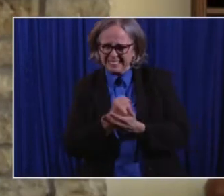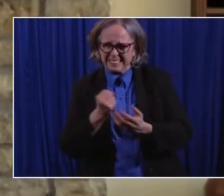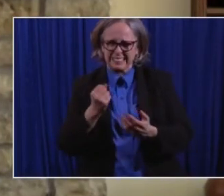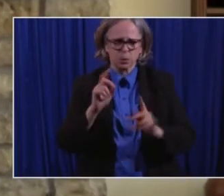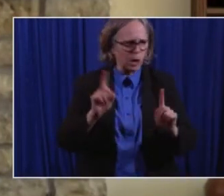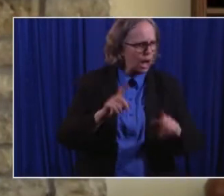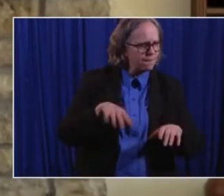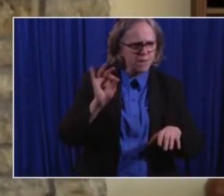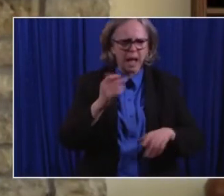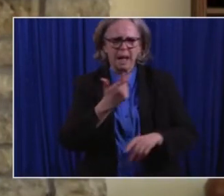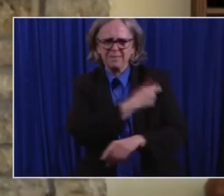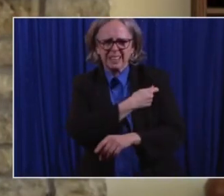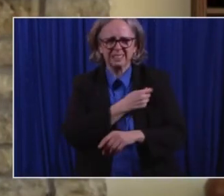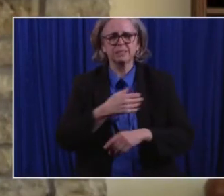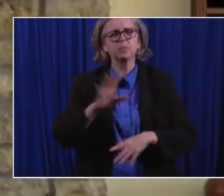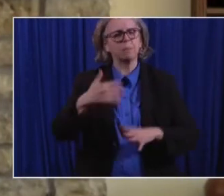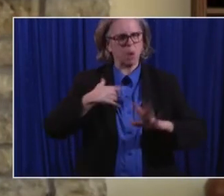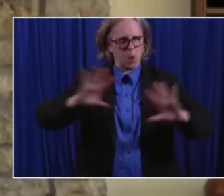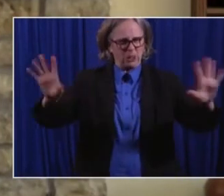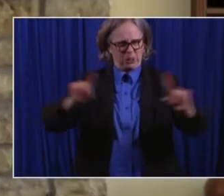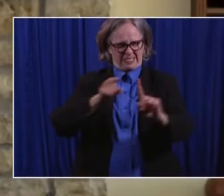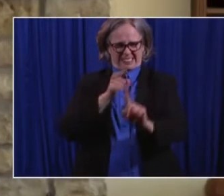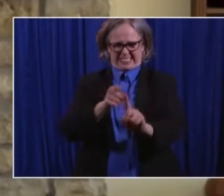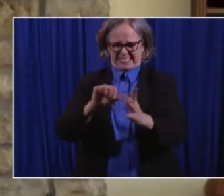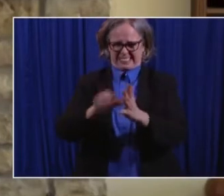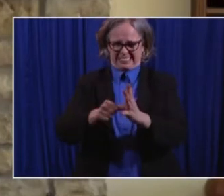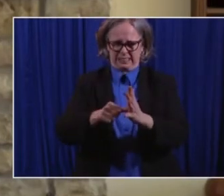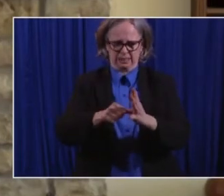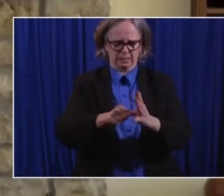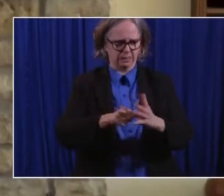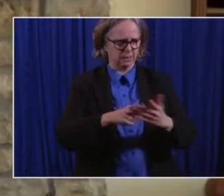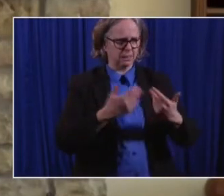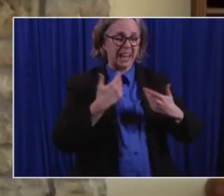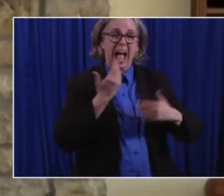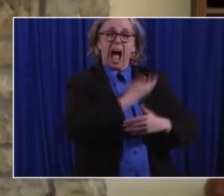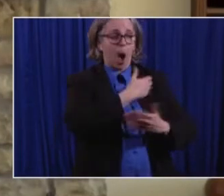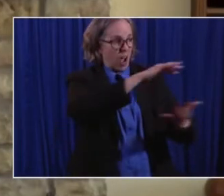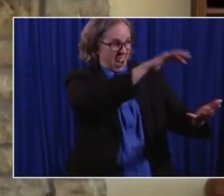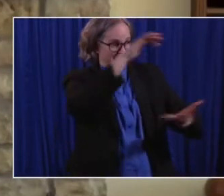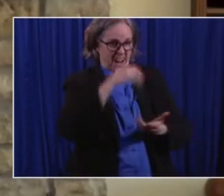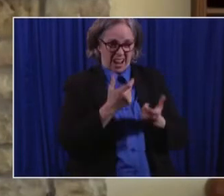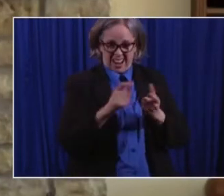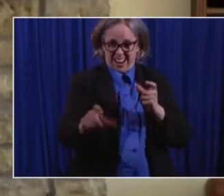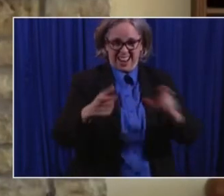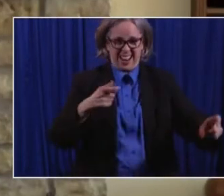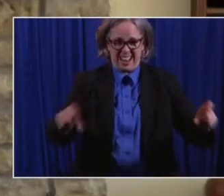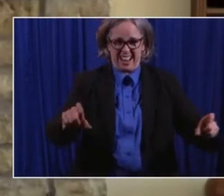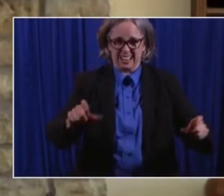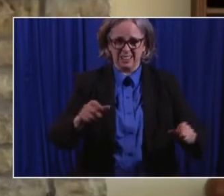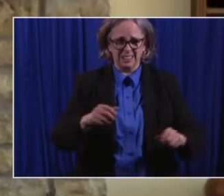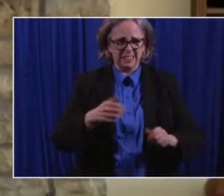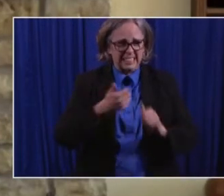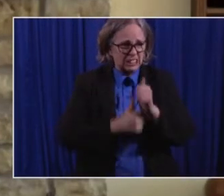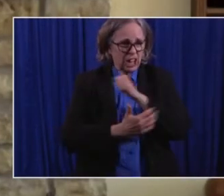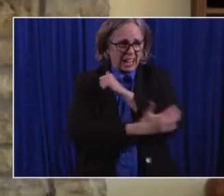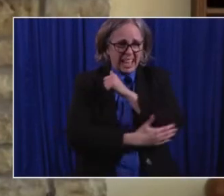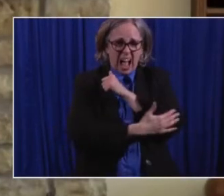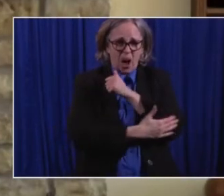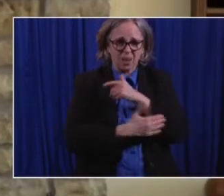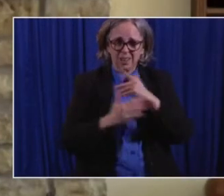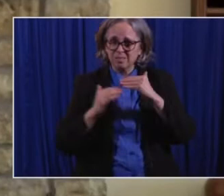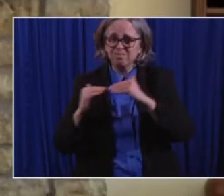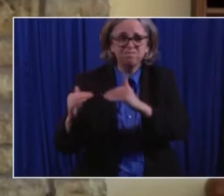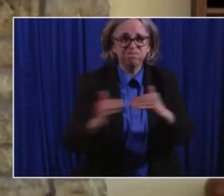again, though, about allocation. This is statistically done based upon the age, the number of people in